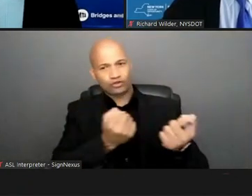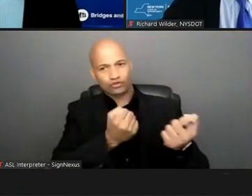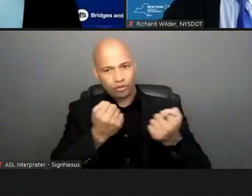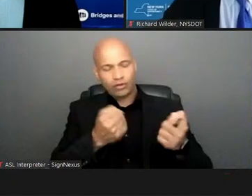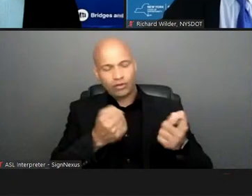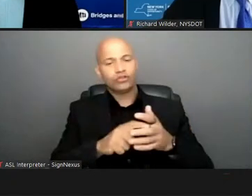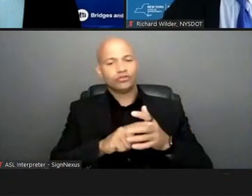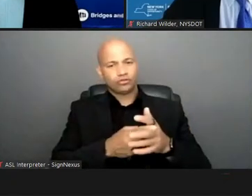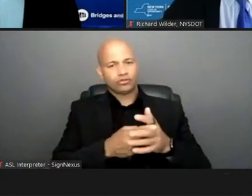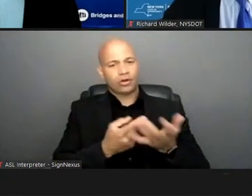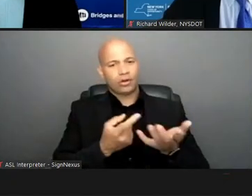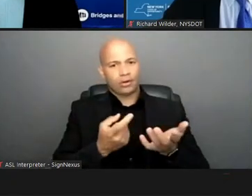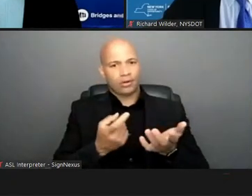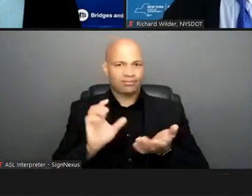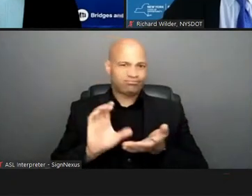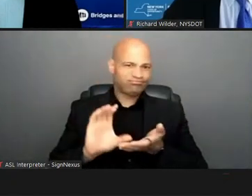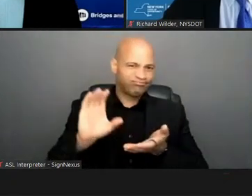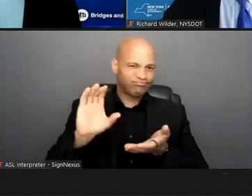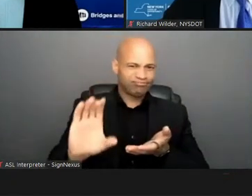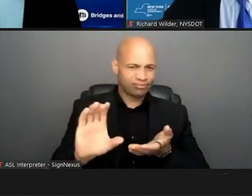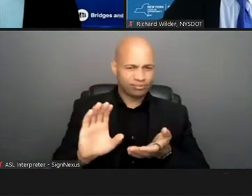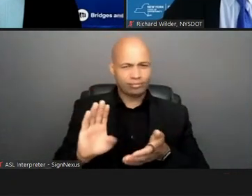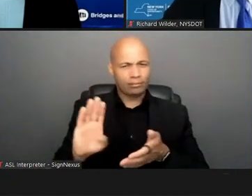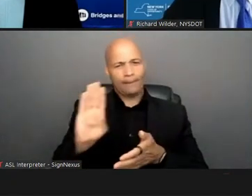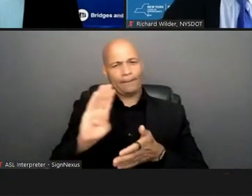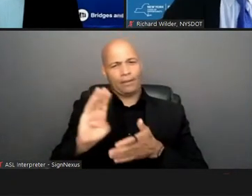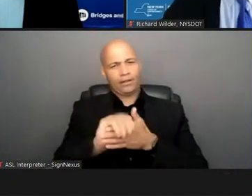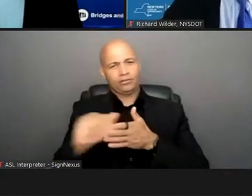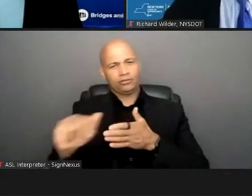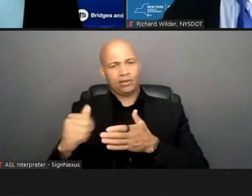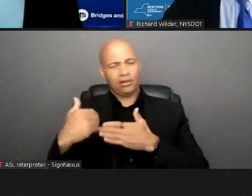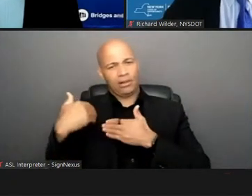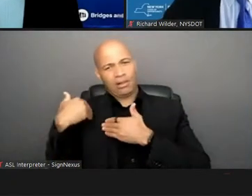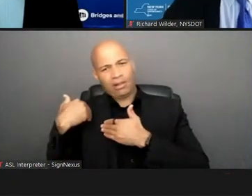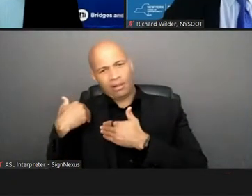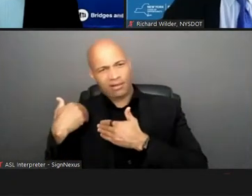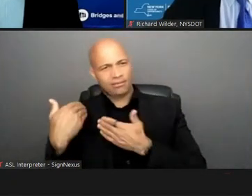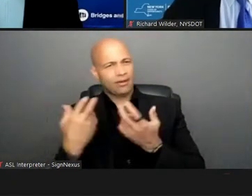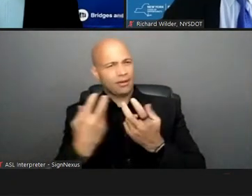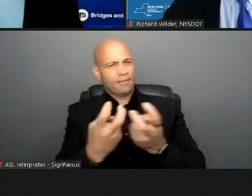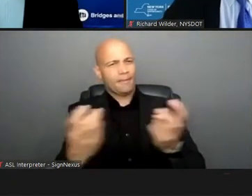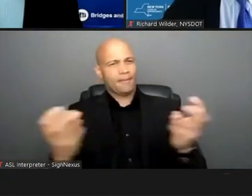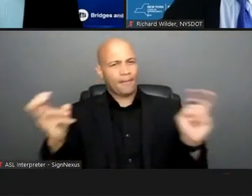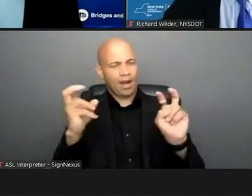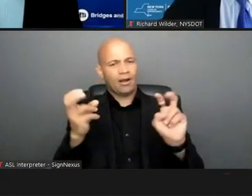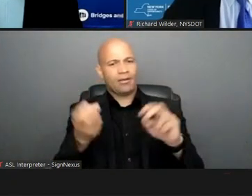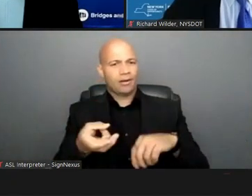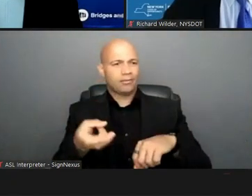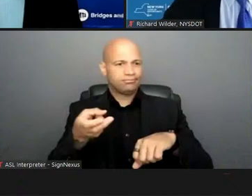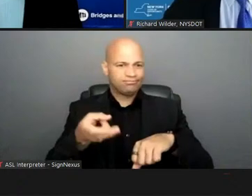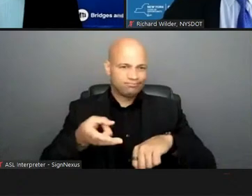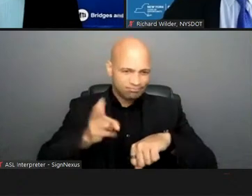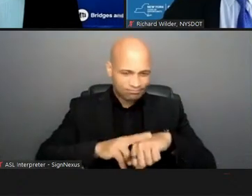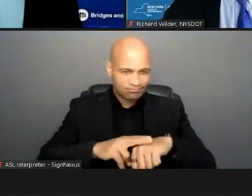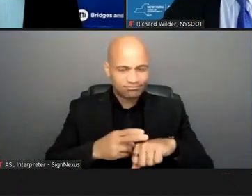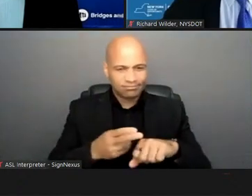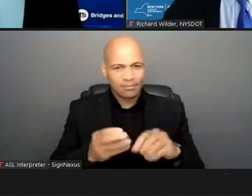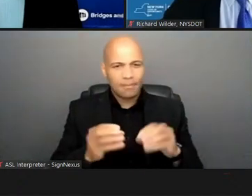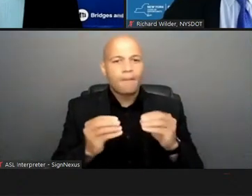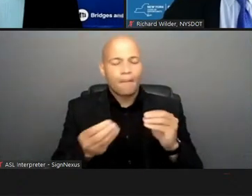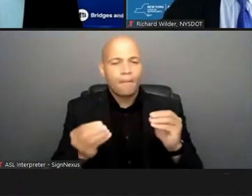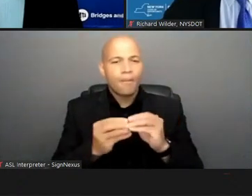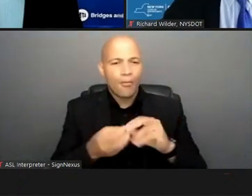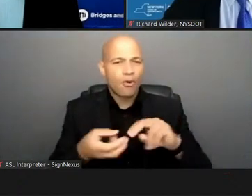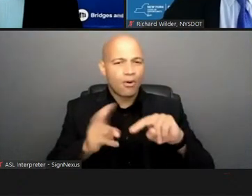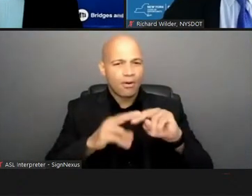carrying their share of the billion dollar burden would this panel increase the burden on those least able to pay those who have already